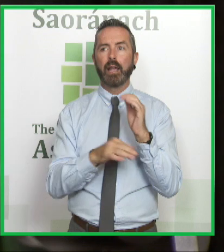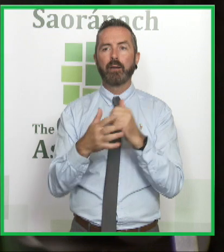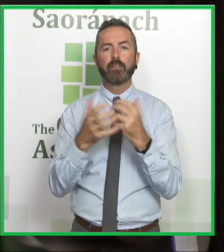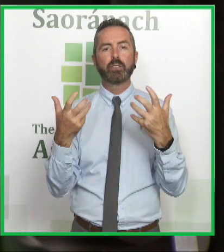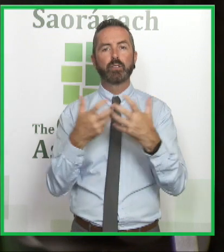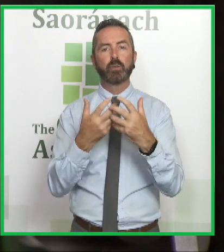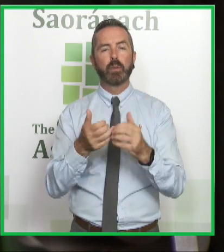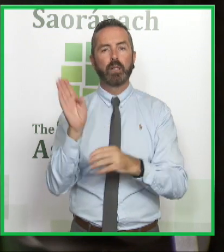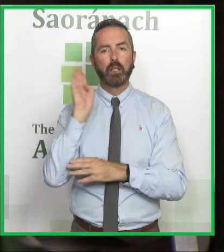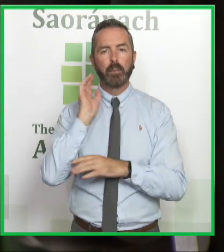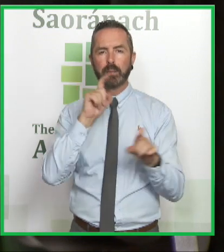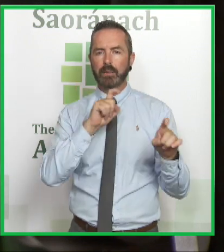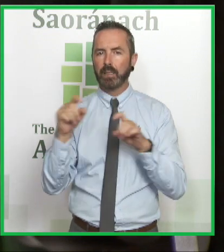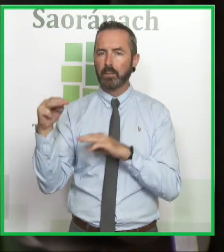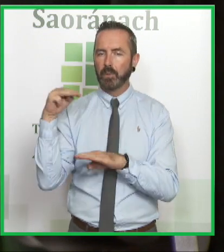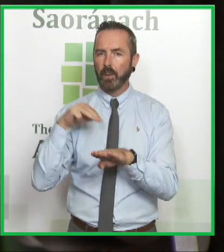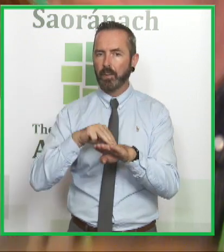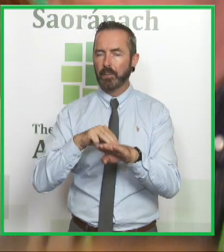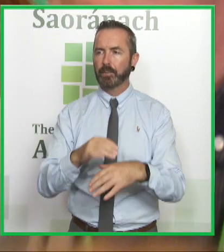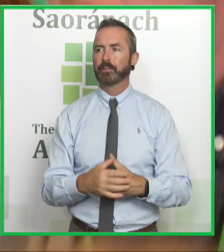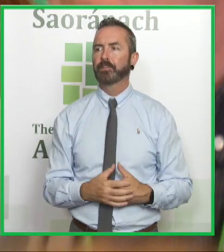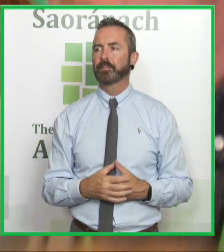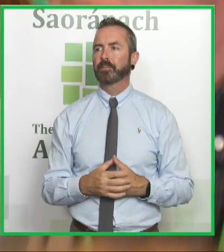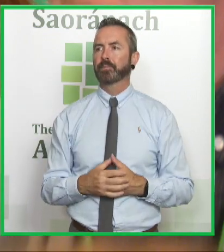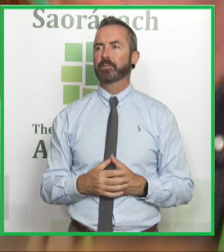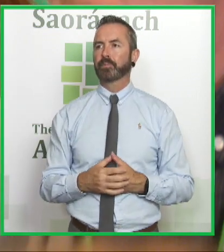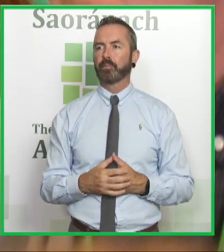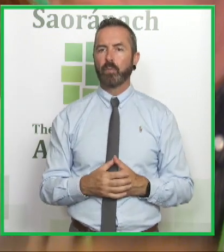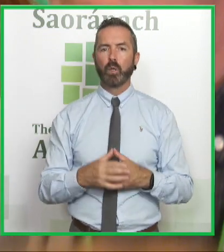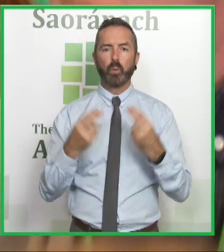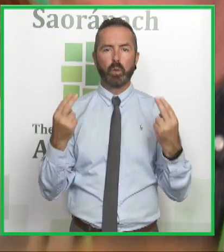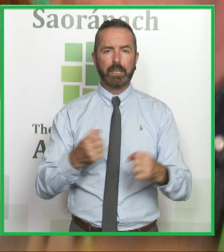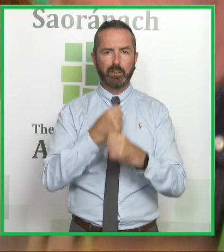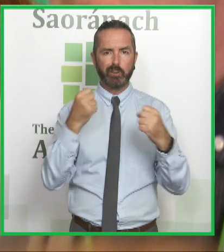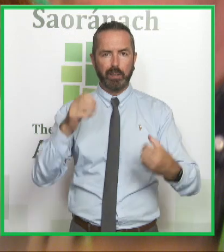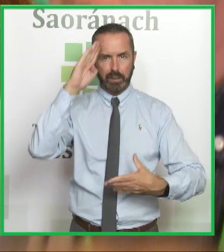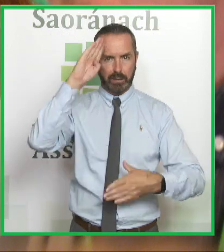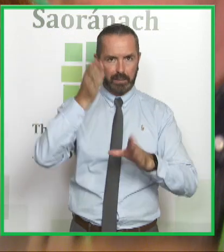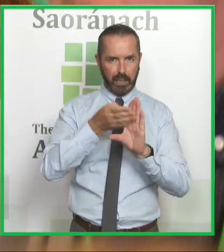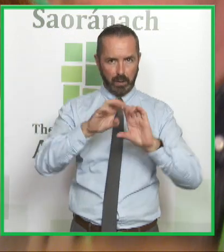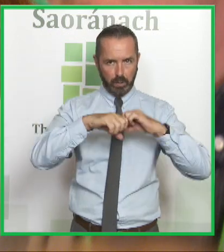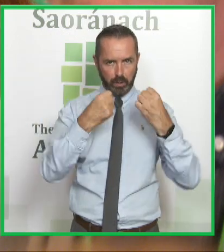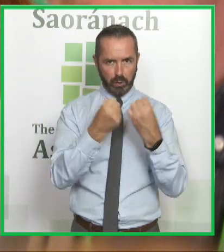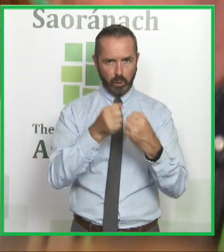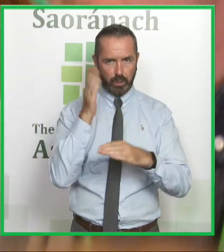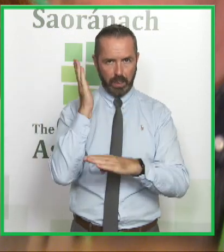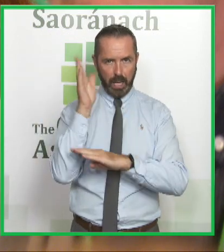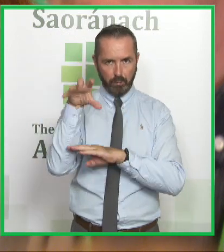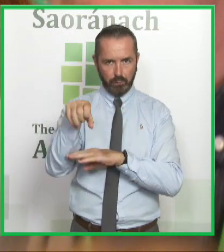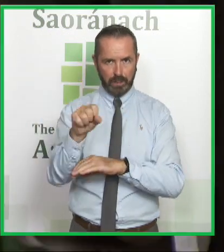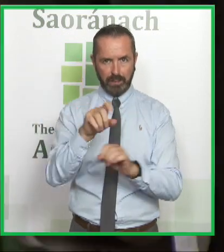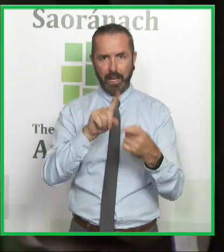in recovery remains a critical problem. The need to strengthen psychosocial outreach, peer support and aftercare